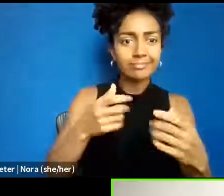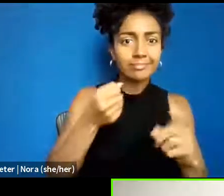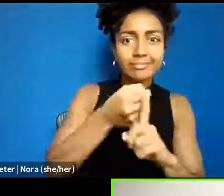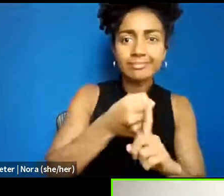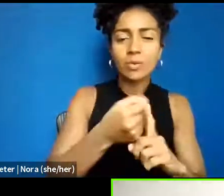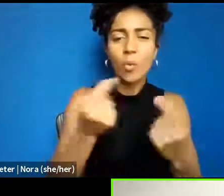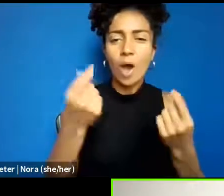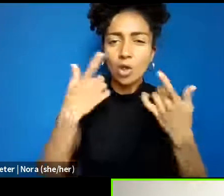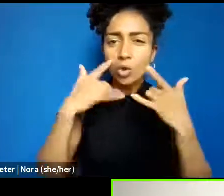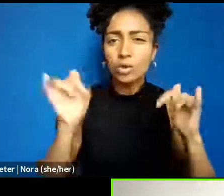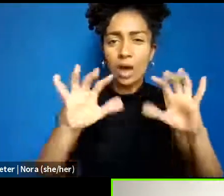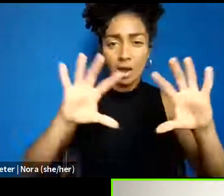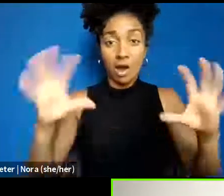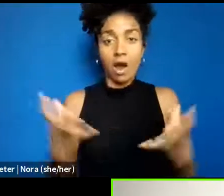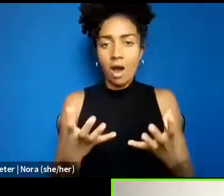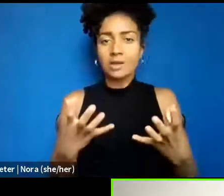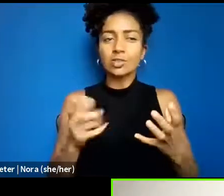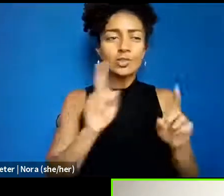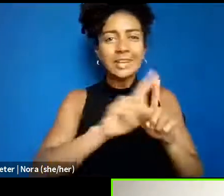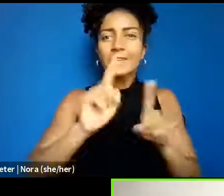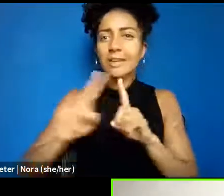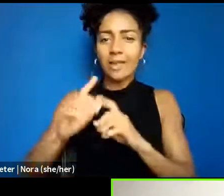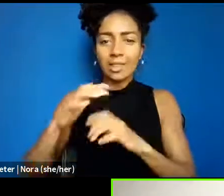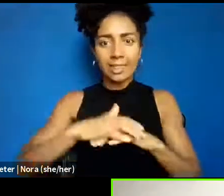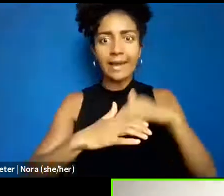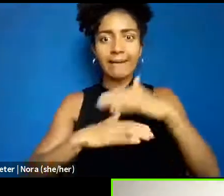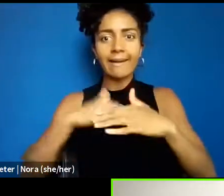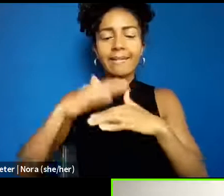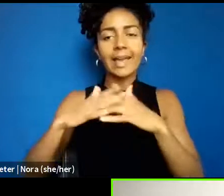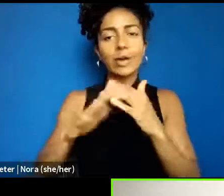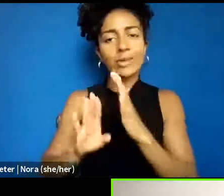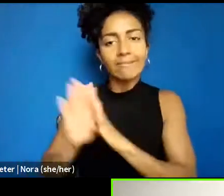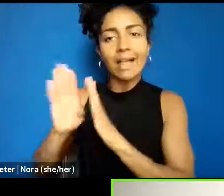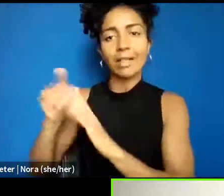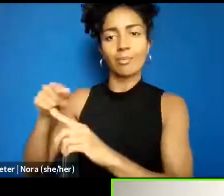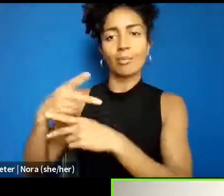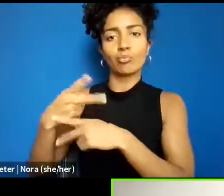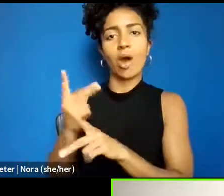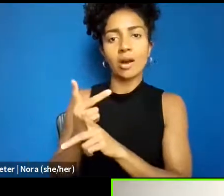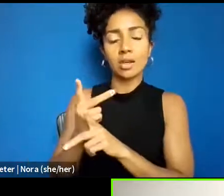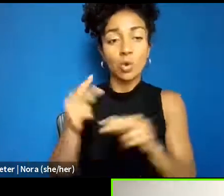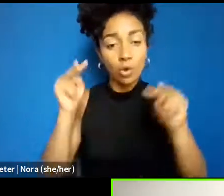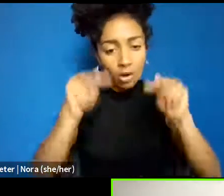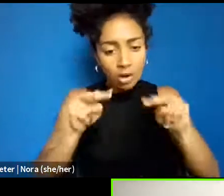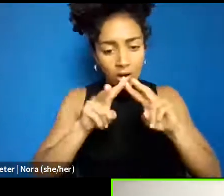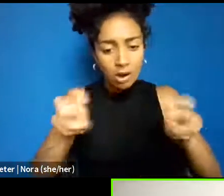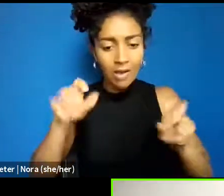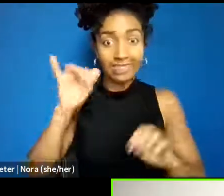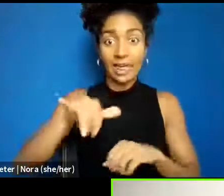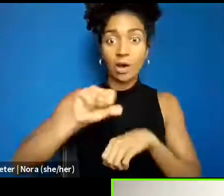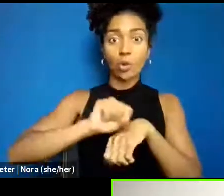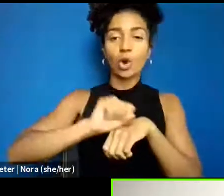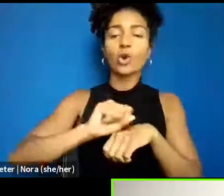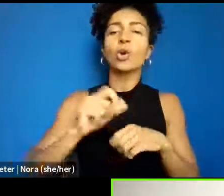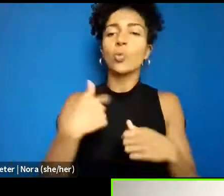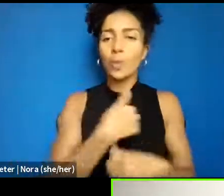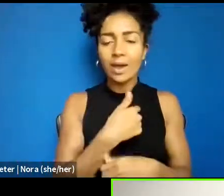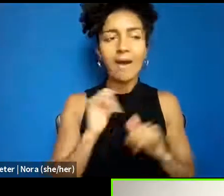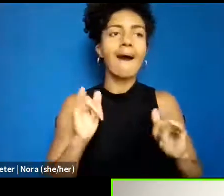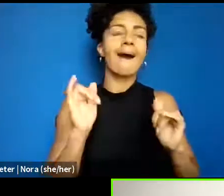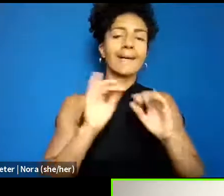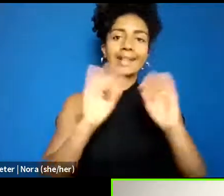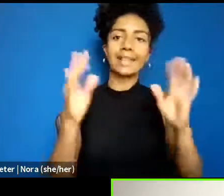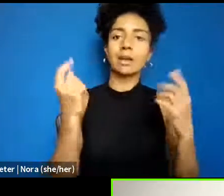to a richness of a product. And in doing that work, it really became clear that we need to get people inside companies who